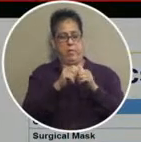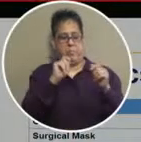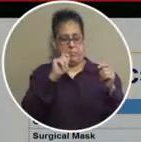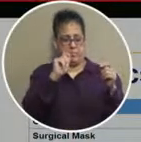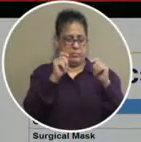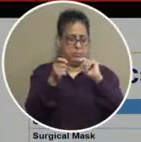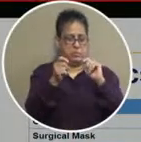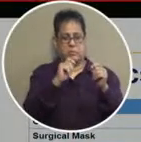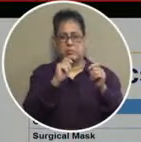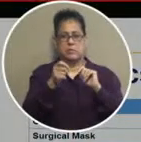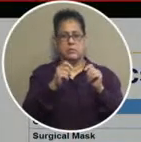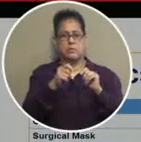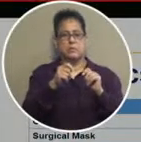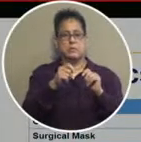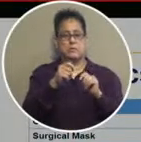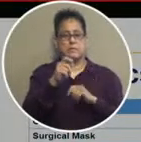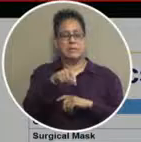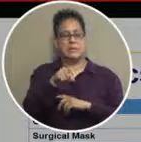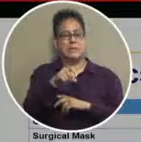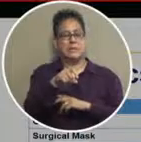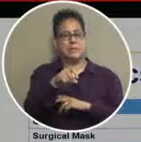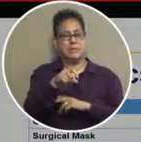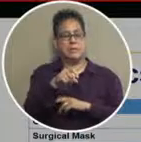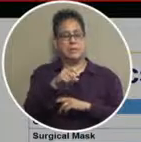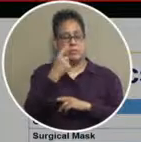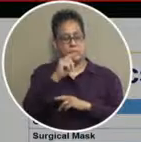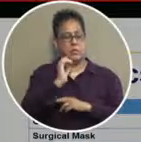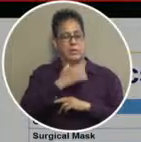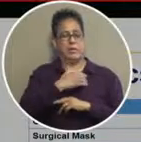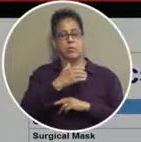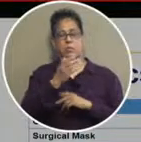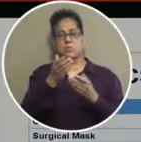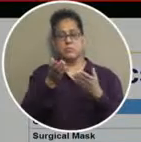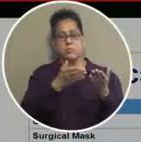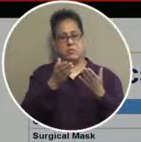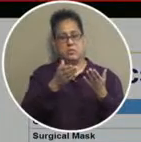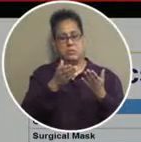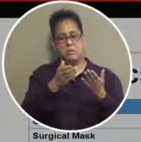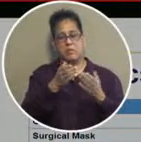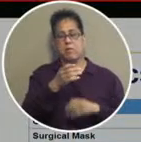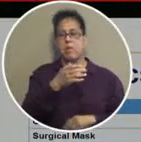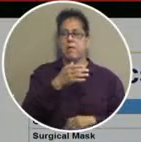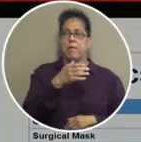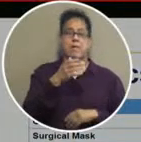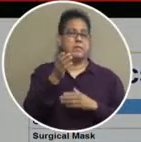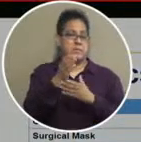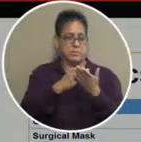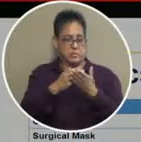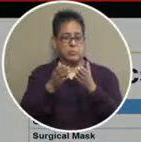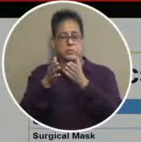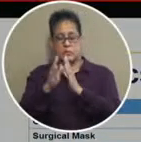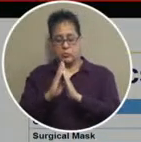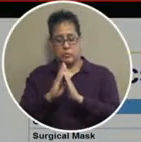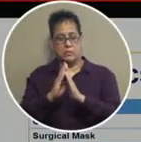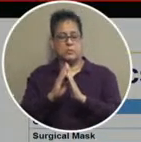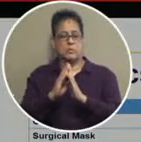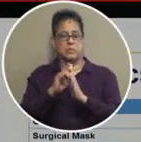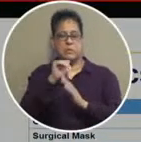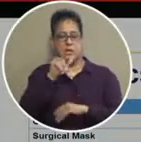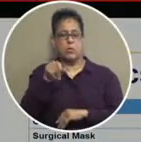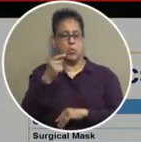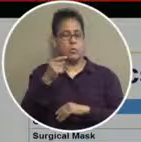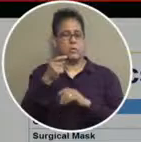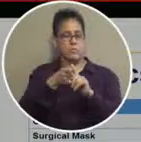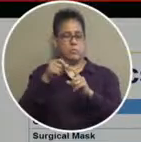our need for these amenities for our essential services throughout. Some of the requests that come in are not only